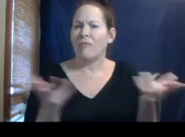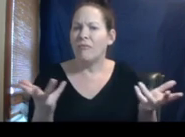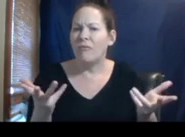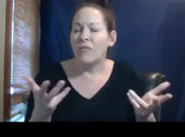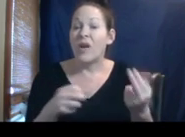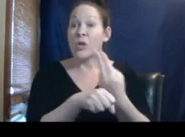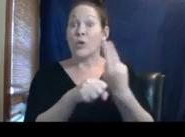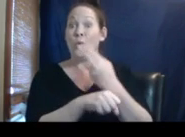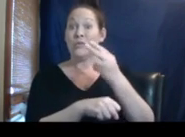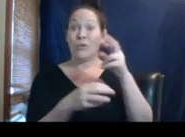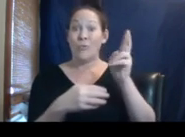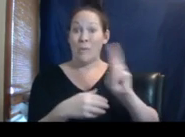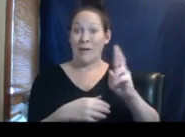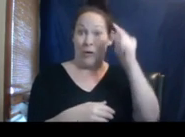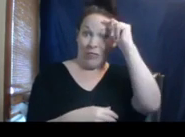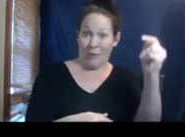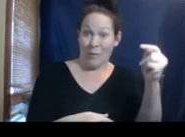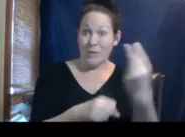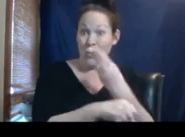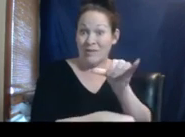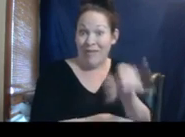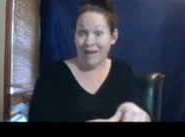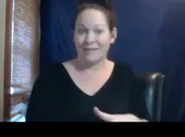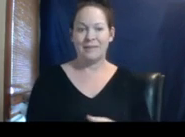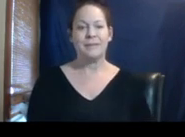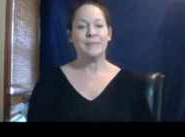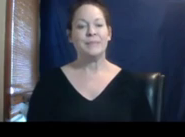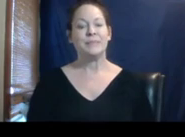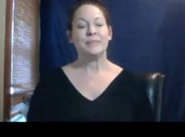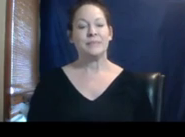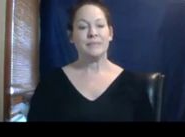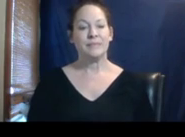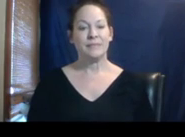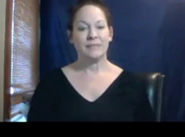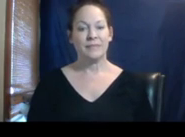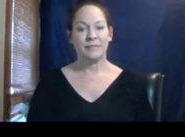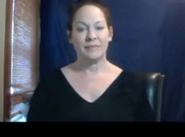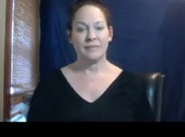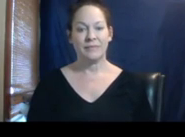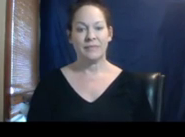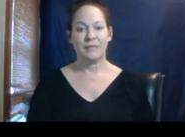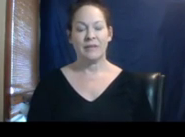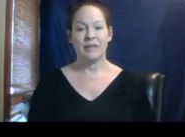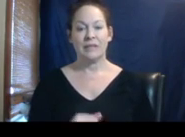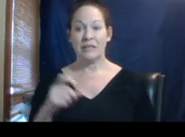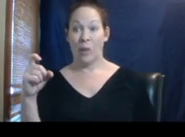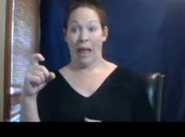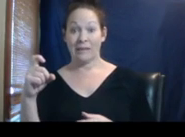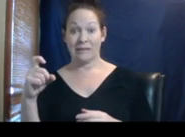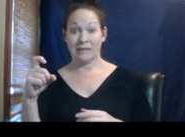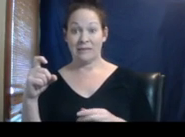theorem. So I look, hey, this is to the first power, and so my k